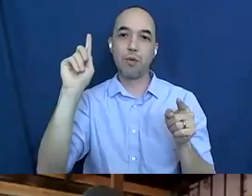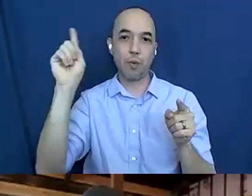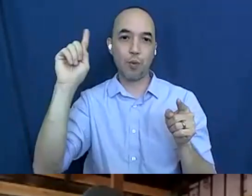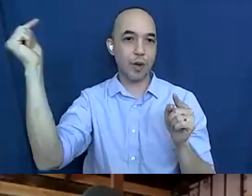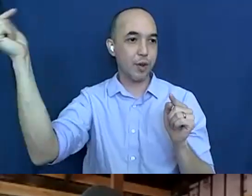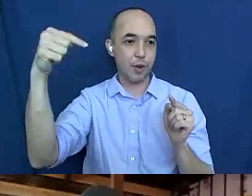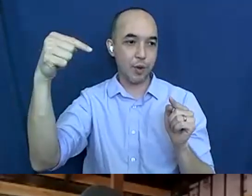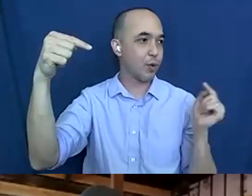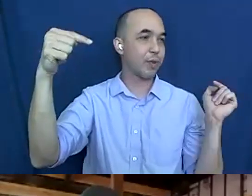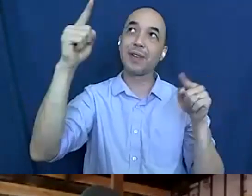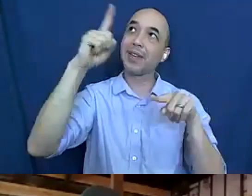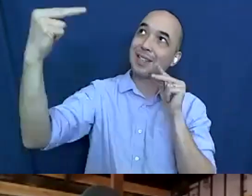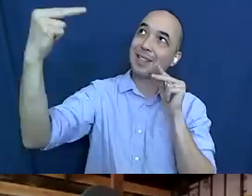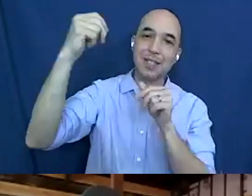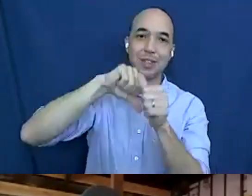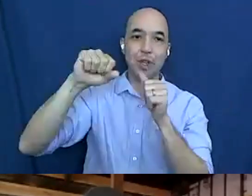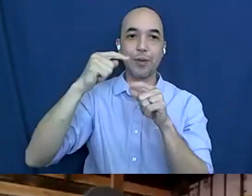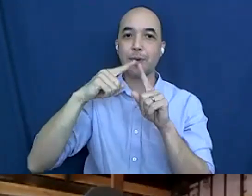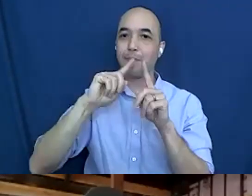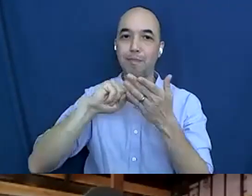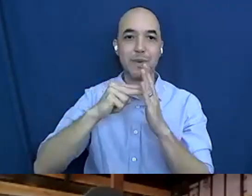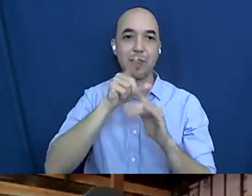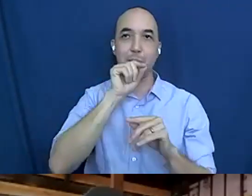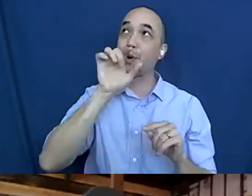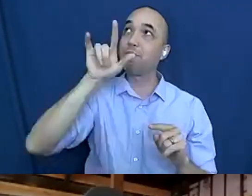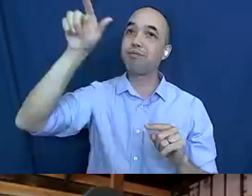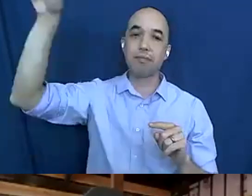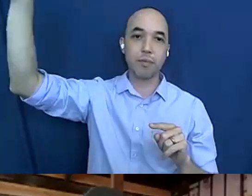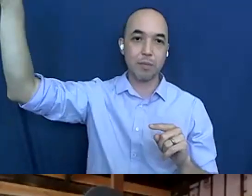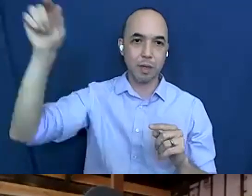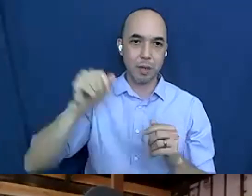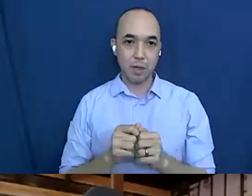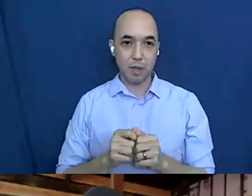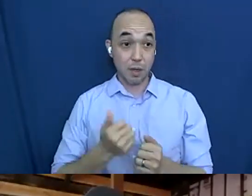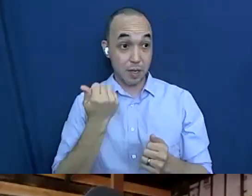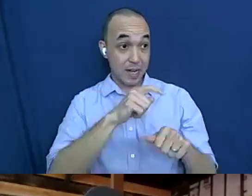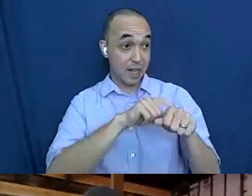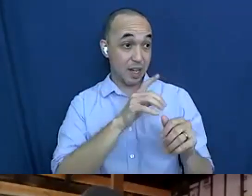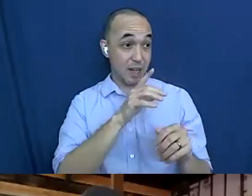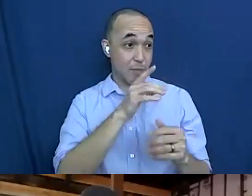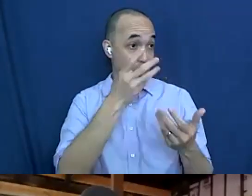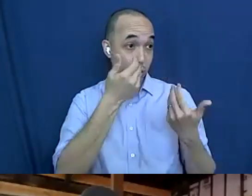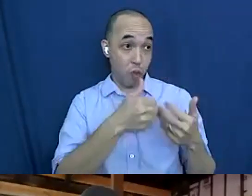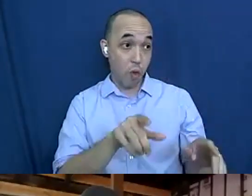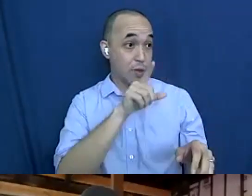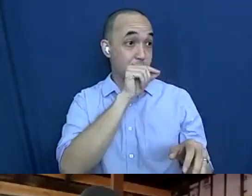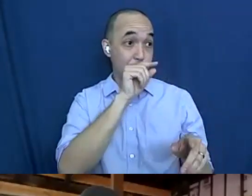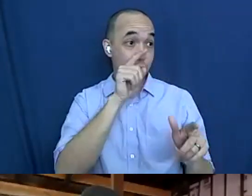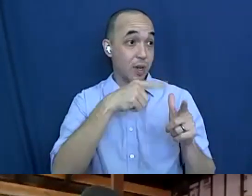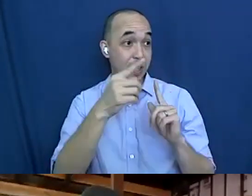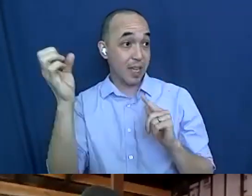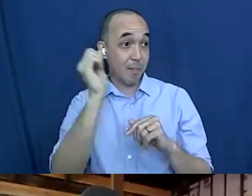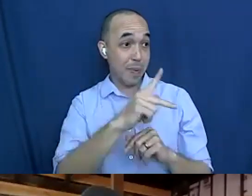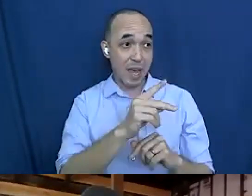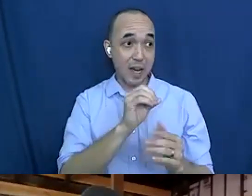Wow. Have you ever had a bird fly away but then find you again? Or basically, once you're out of sight of it, it's going to be really hard